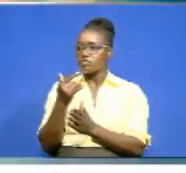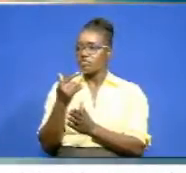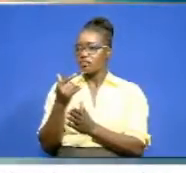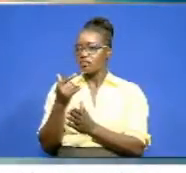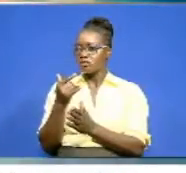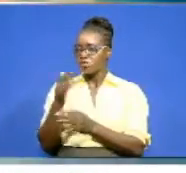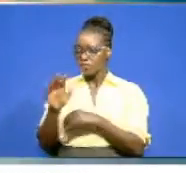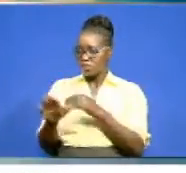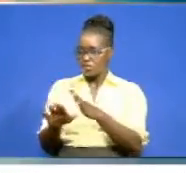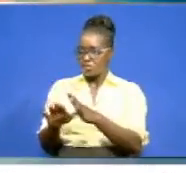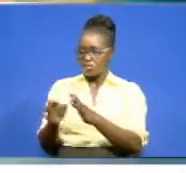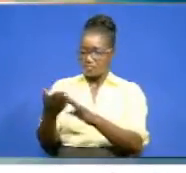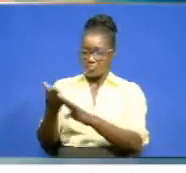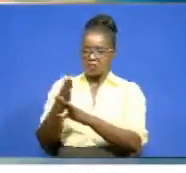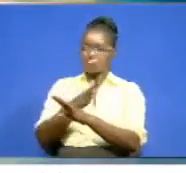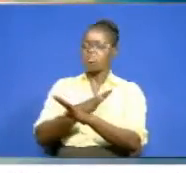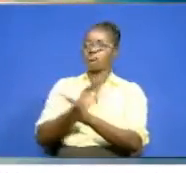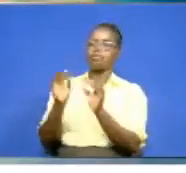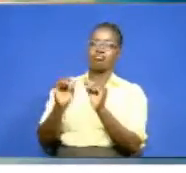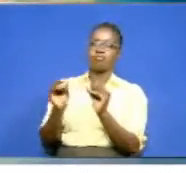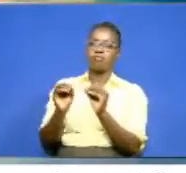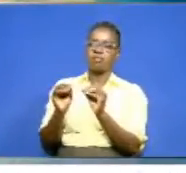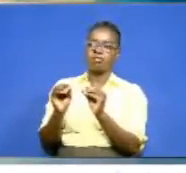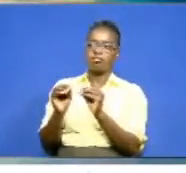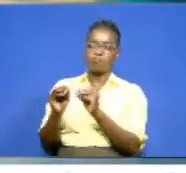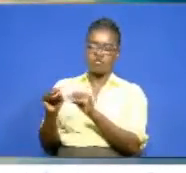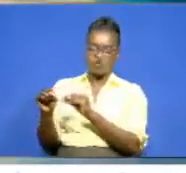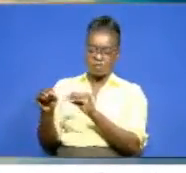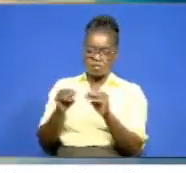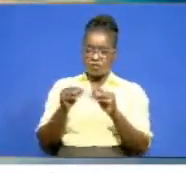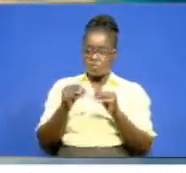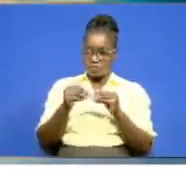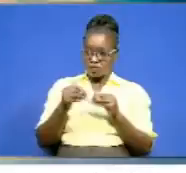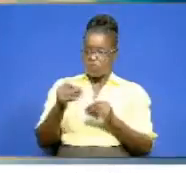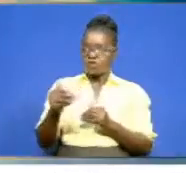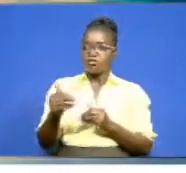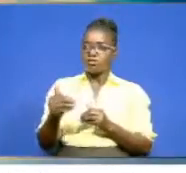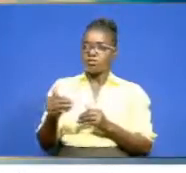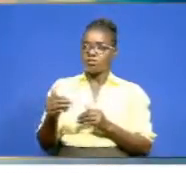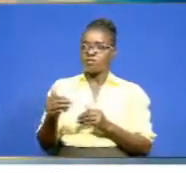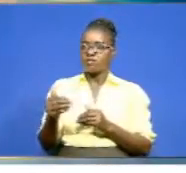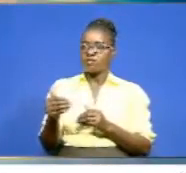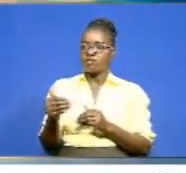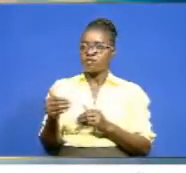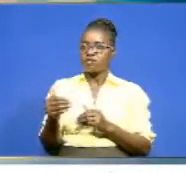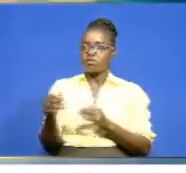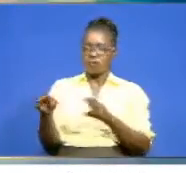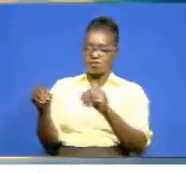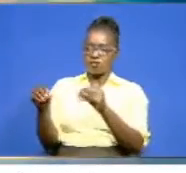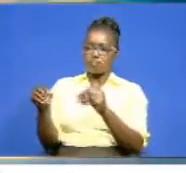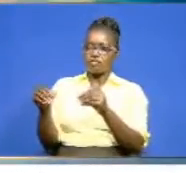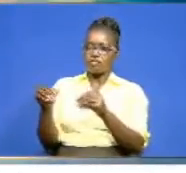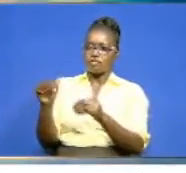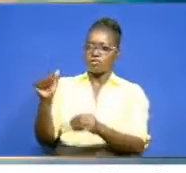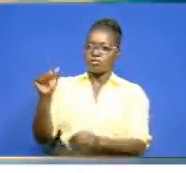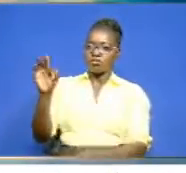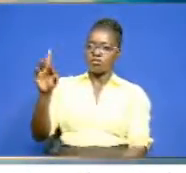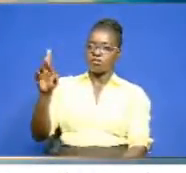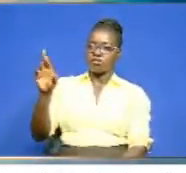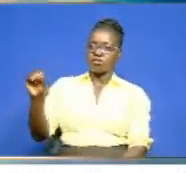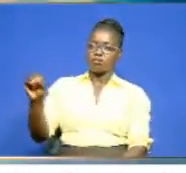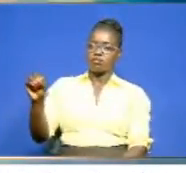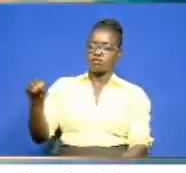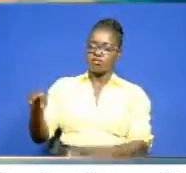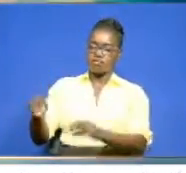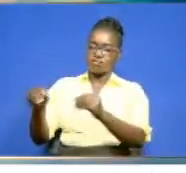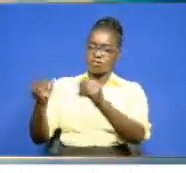step back. Mm-hmm. Actually, we need to move forward. We need now, we have qualified for the Afro qualifiers. For